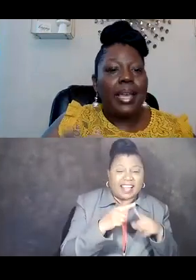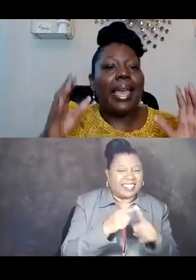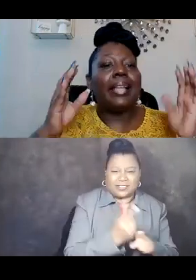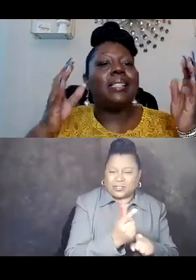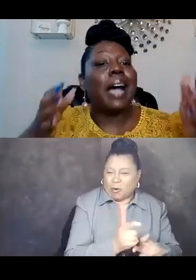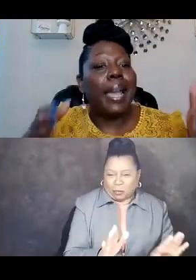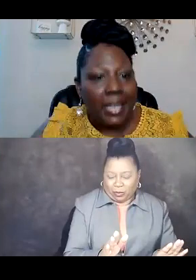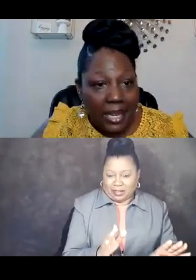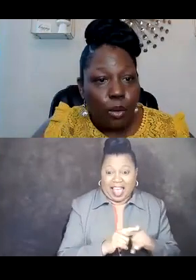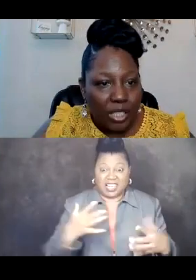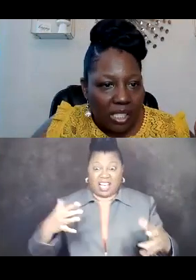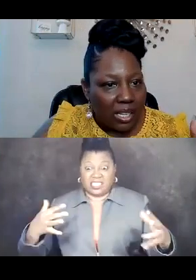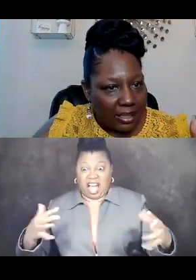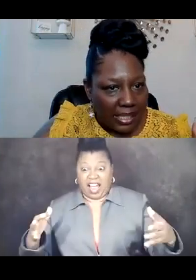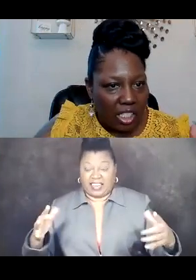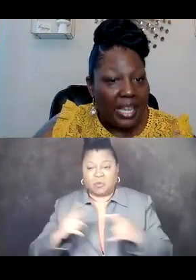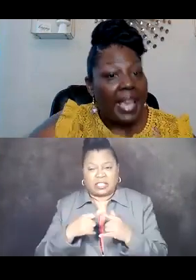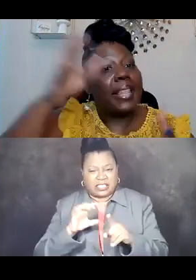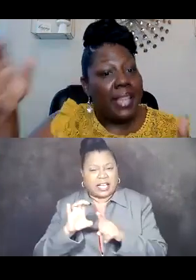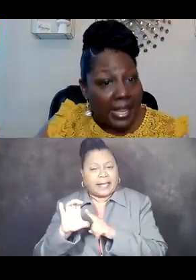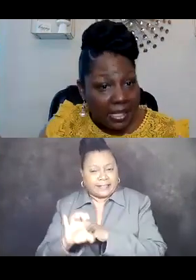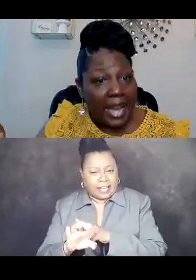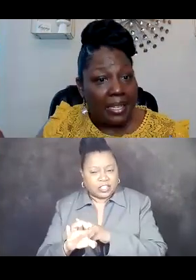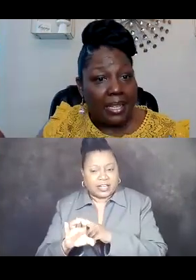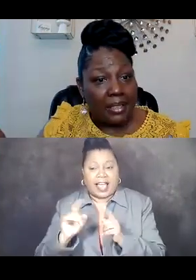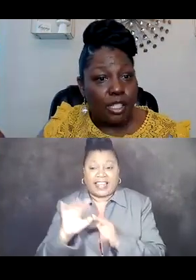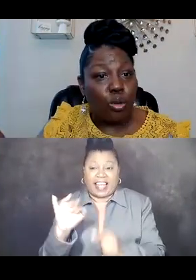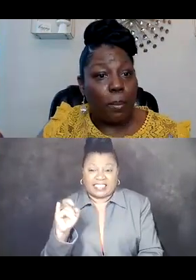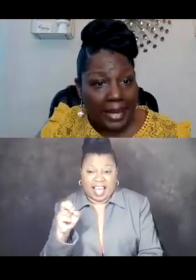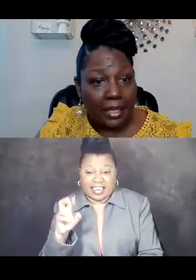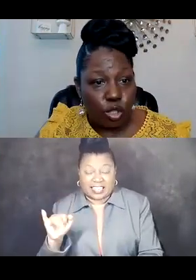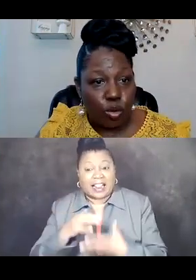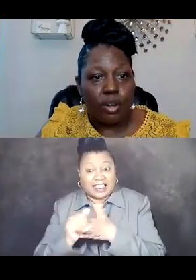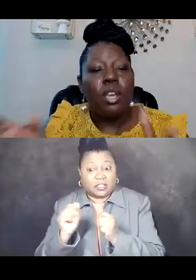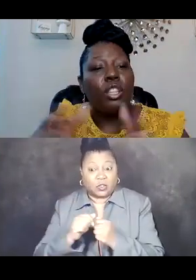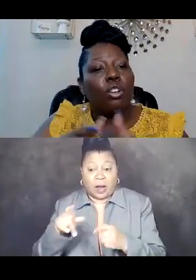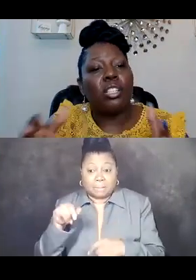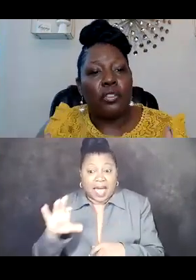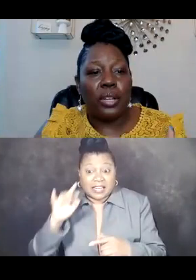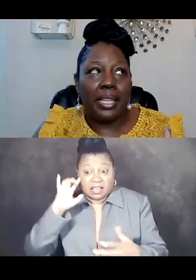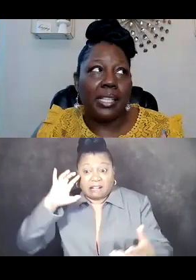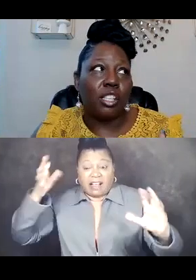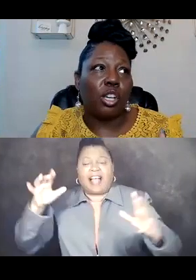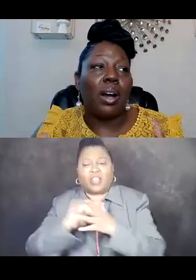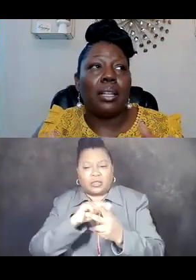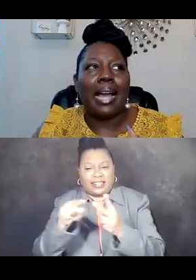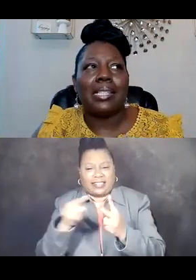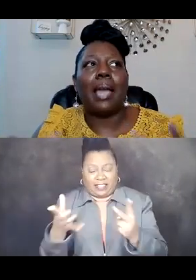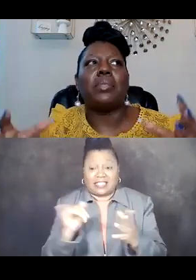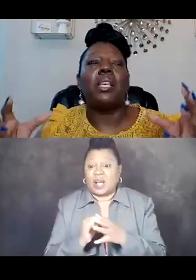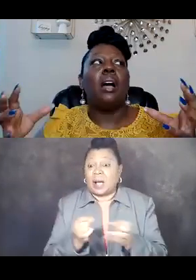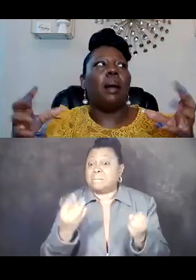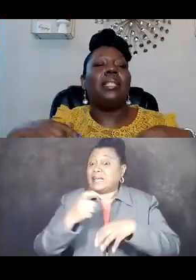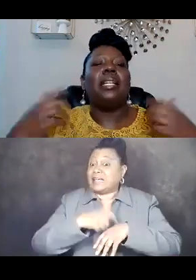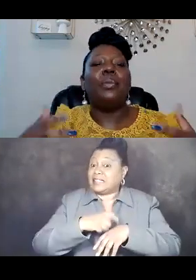normal, anxiety, which is a condition, and then anxiety that leads to a panic disorder. Those are different things. And so a lot of